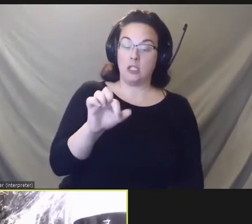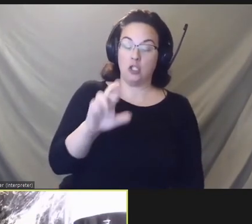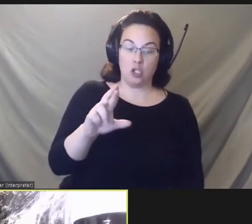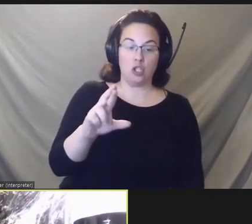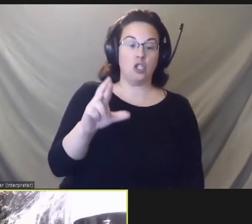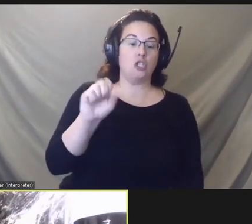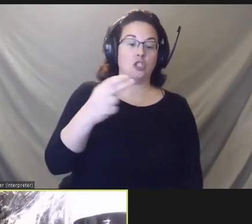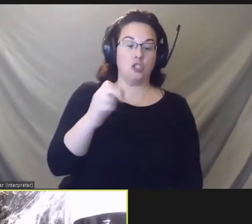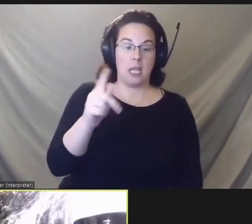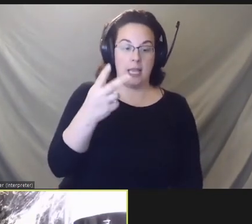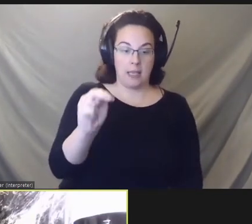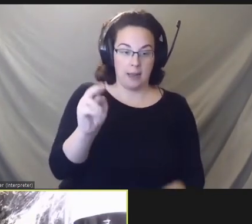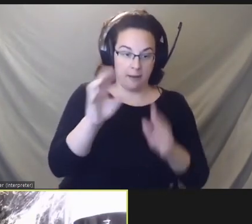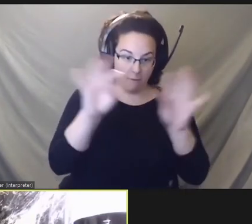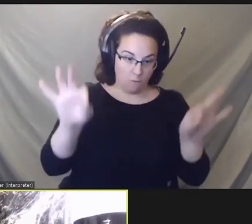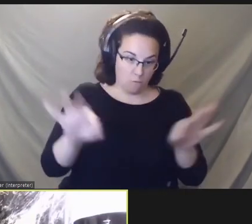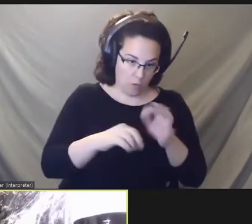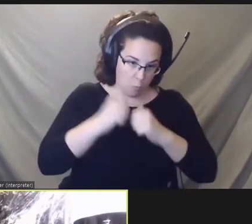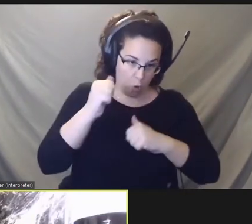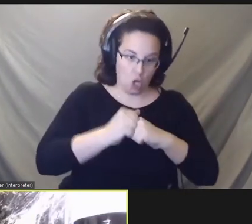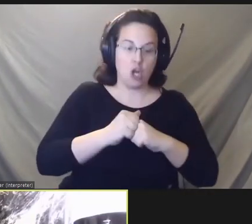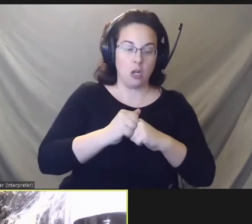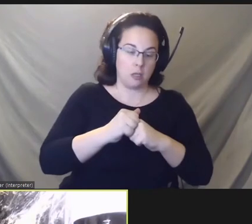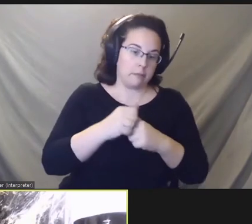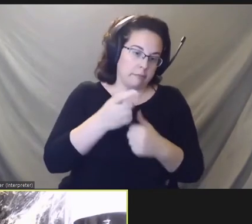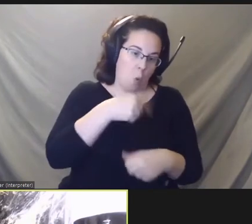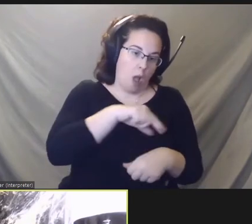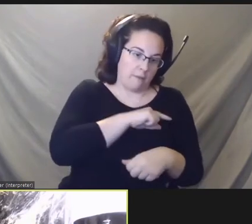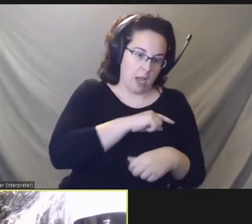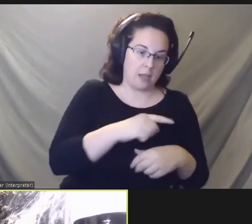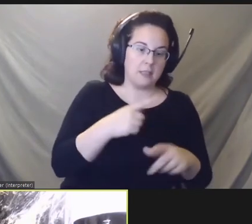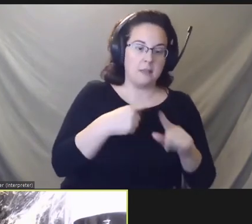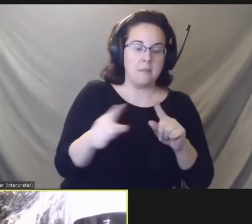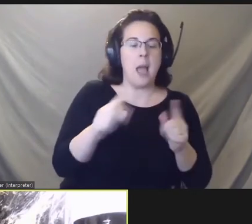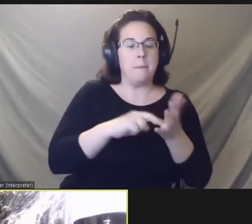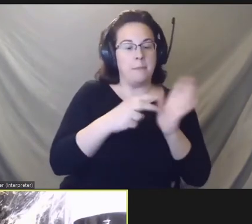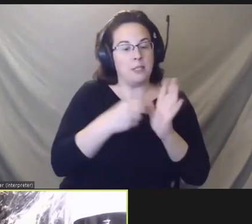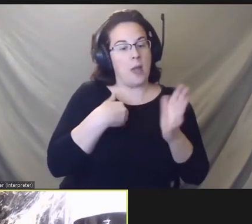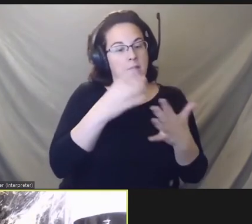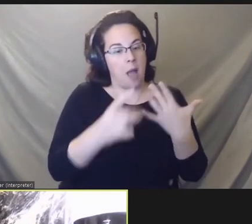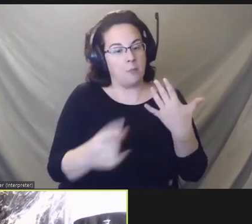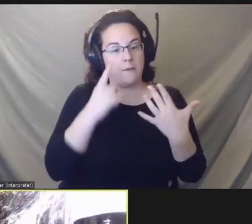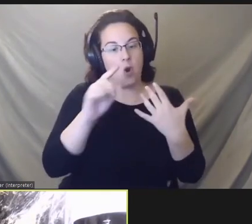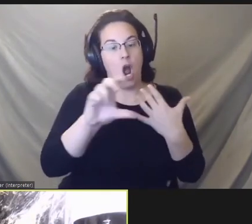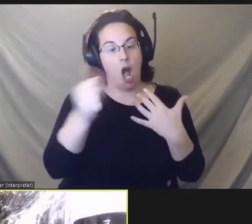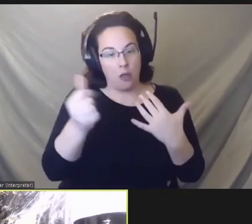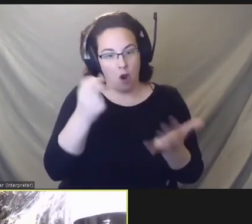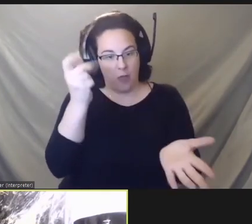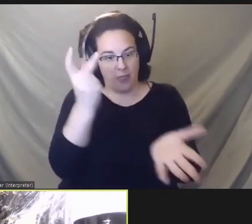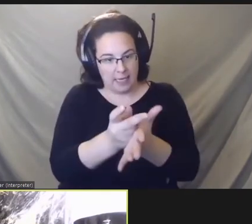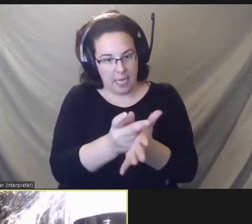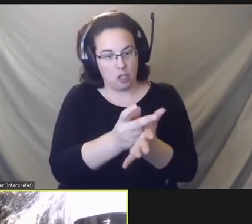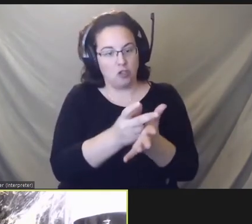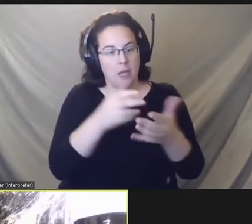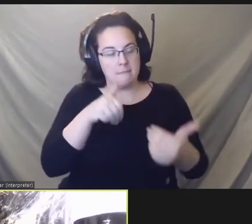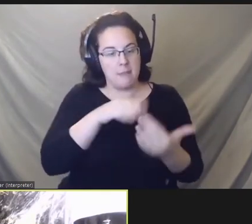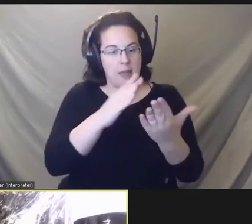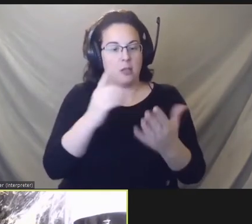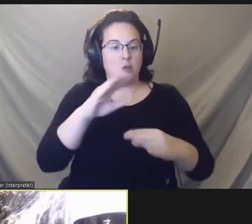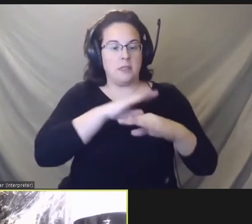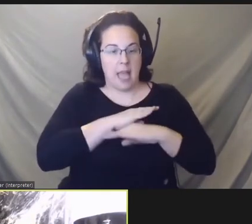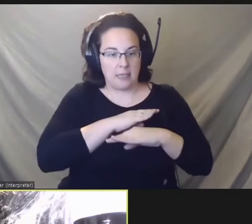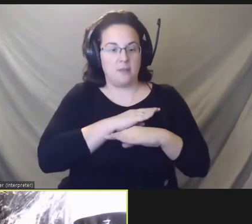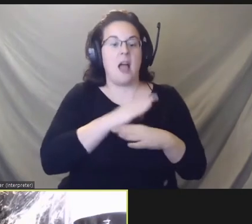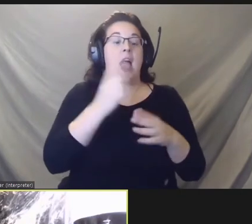framework qualifies, but the order does leave open the option for other authentication methods to satisfy the required caller